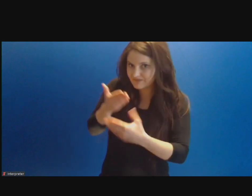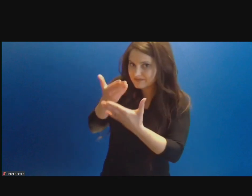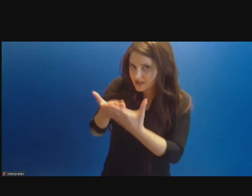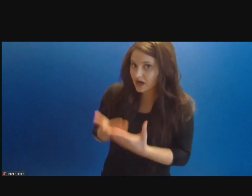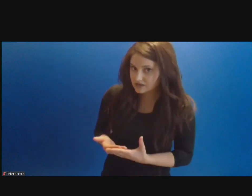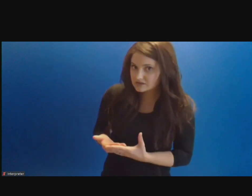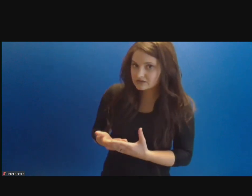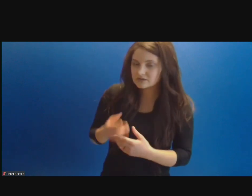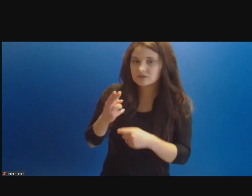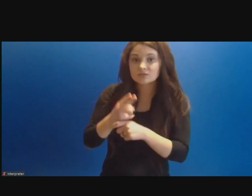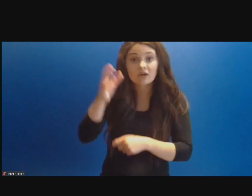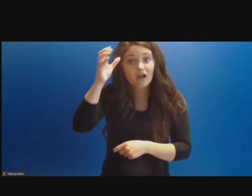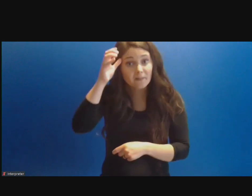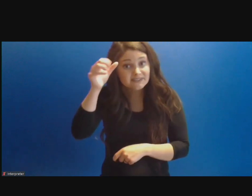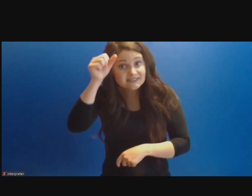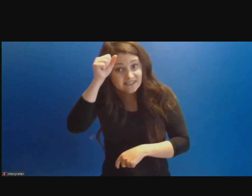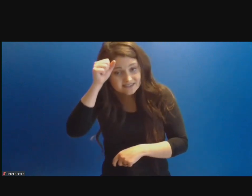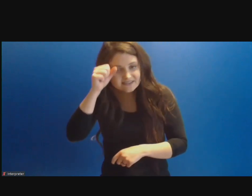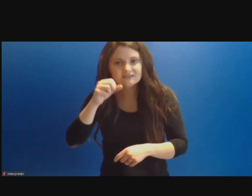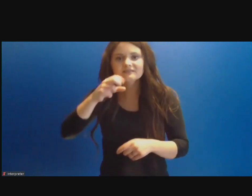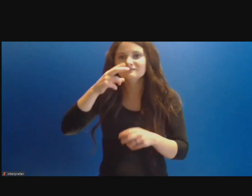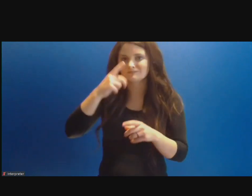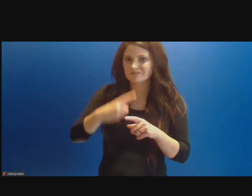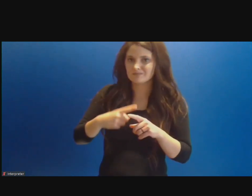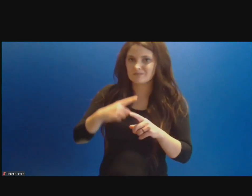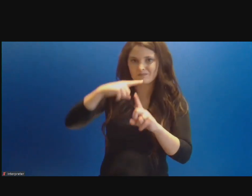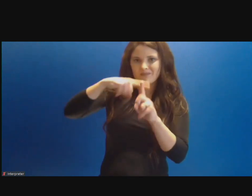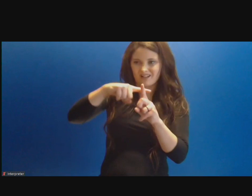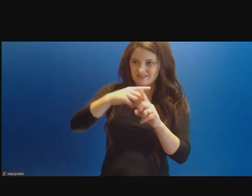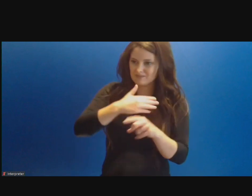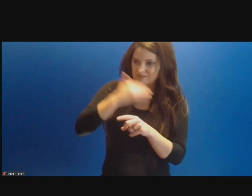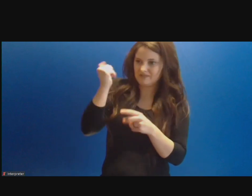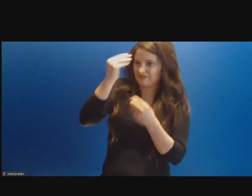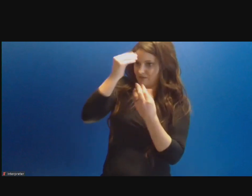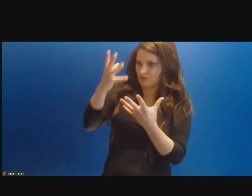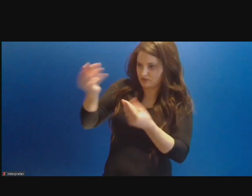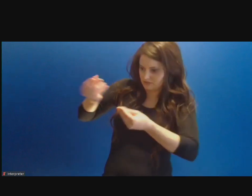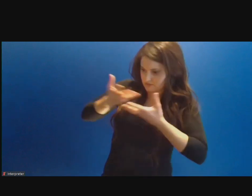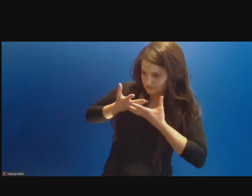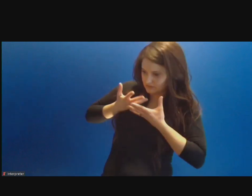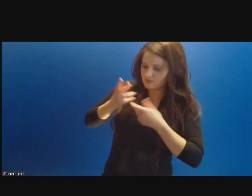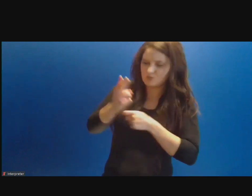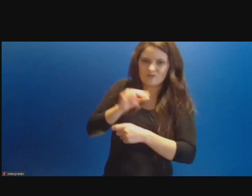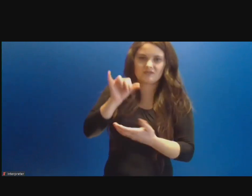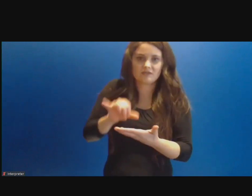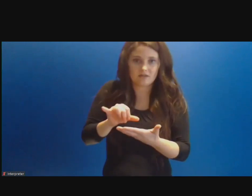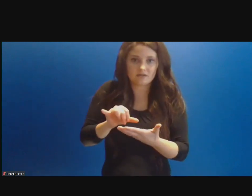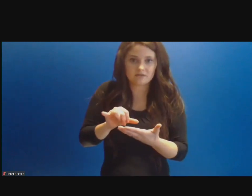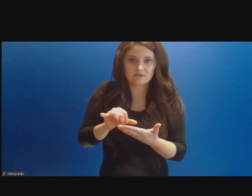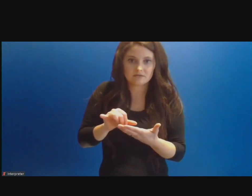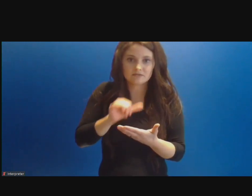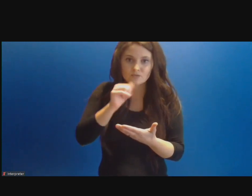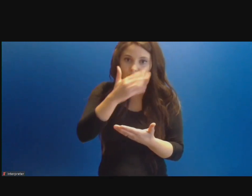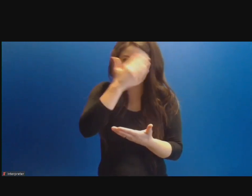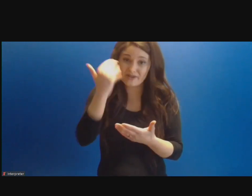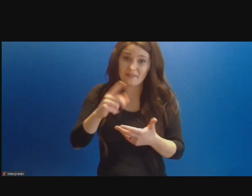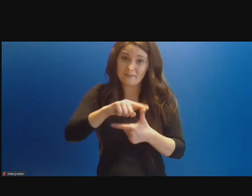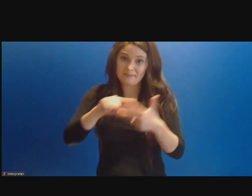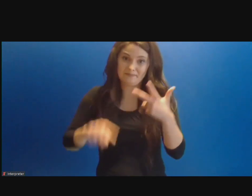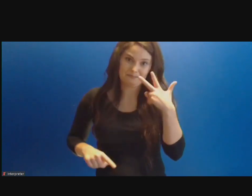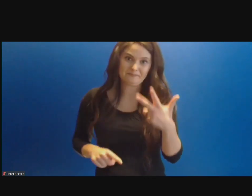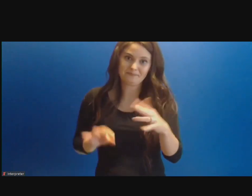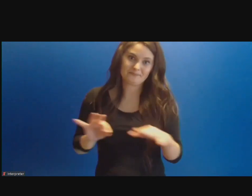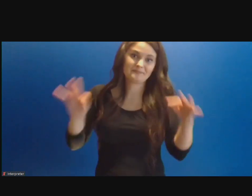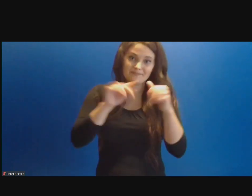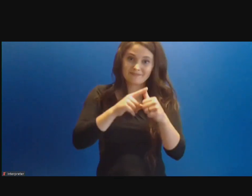using common sense and the very best information we have at the time. Don't forget the big three.